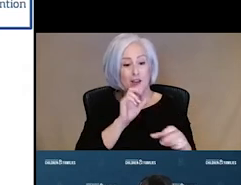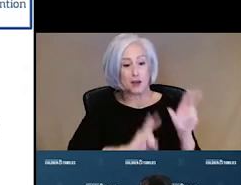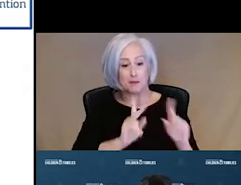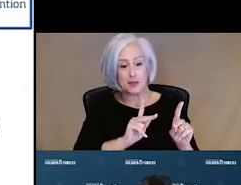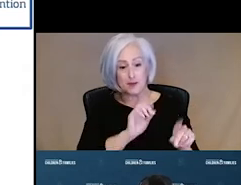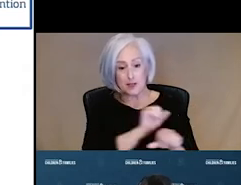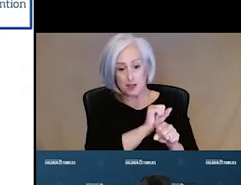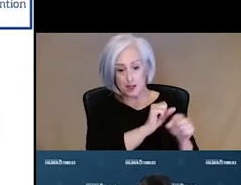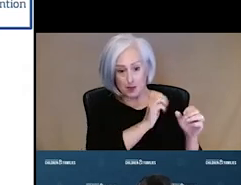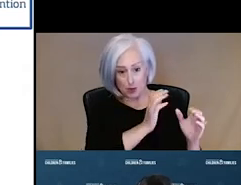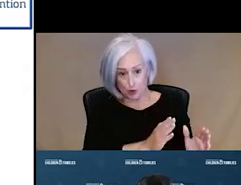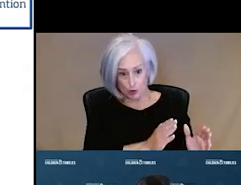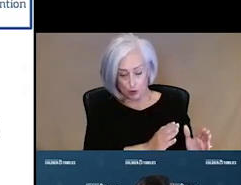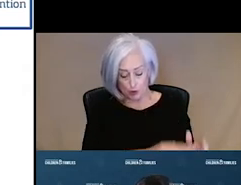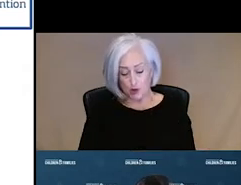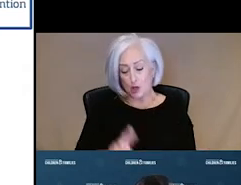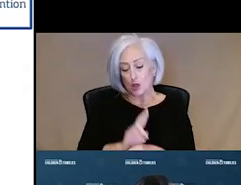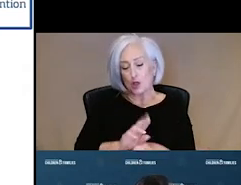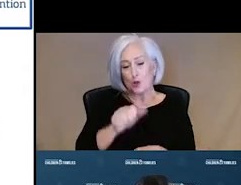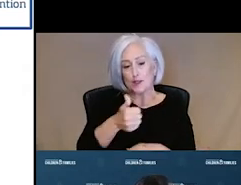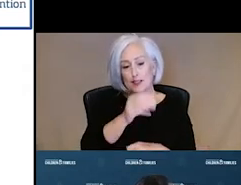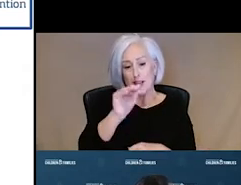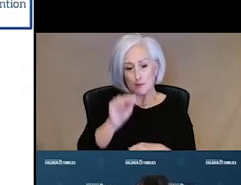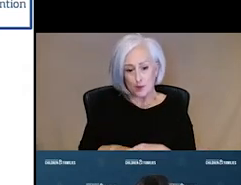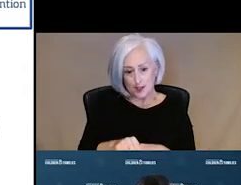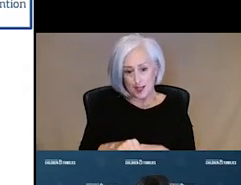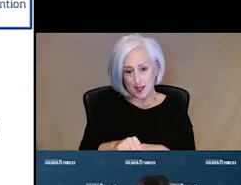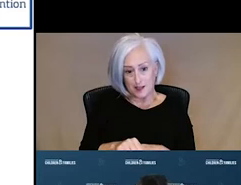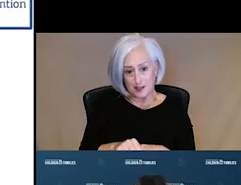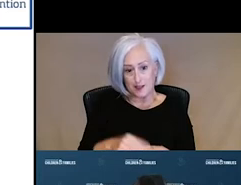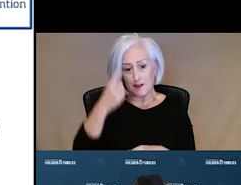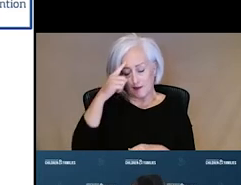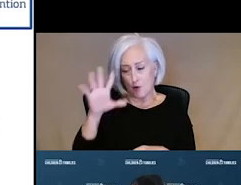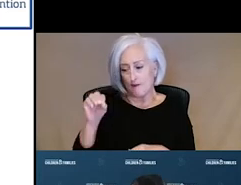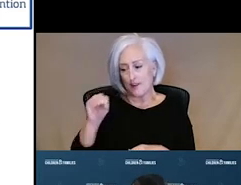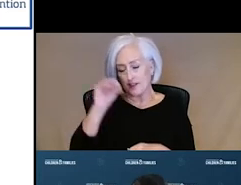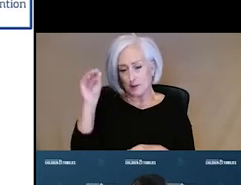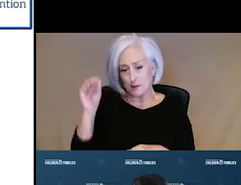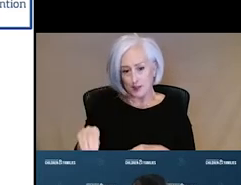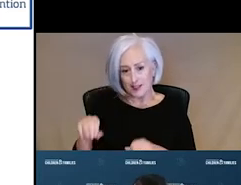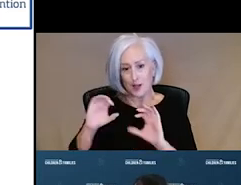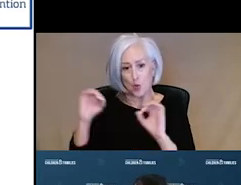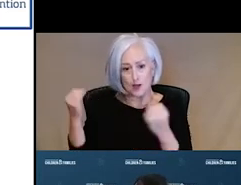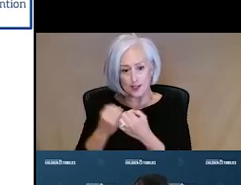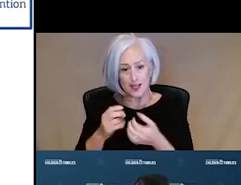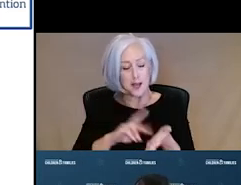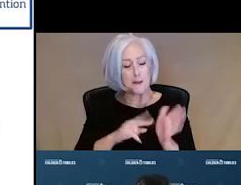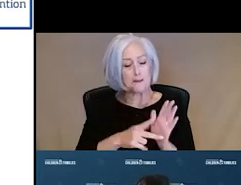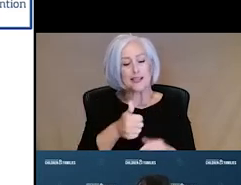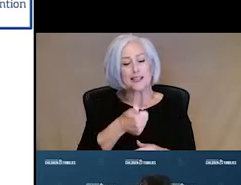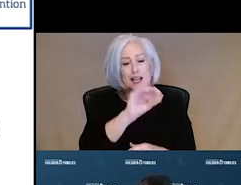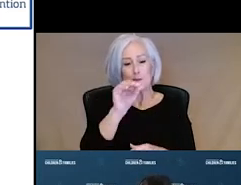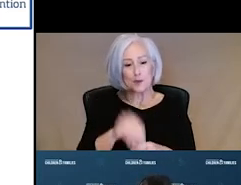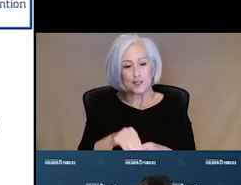10% of the office space in a 50-person organization. So 10% of the facility's overhead for